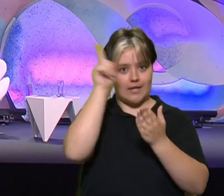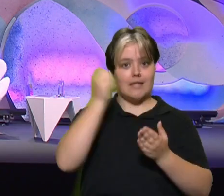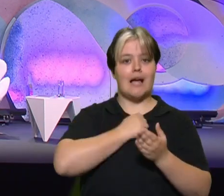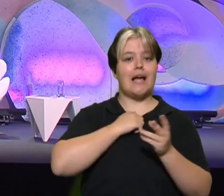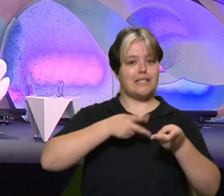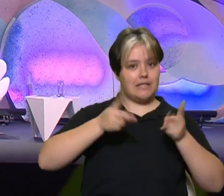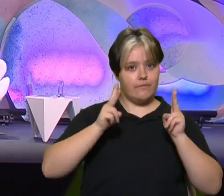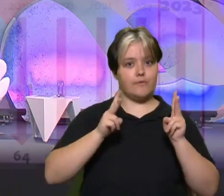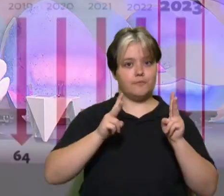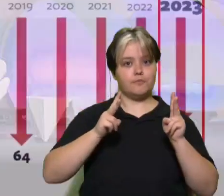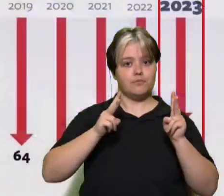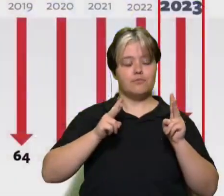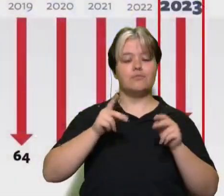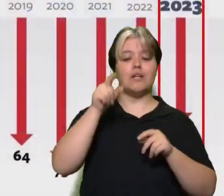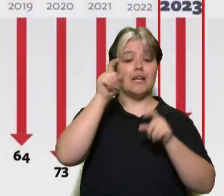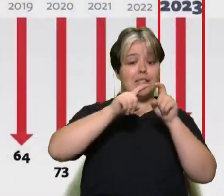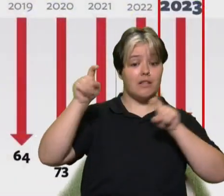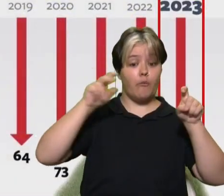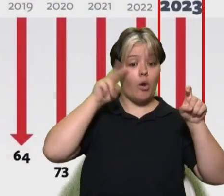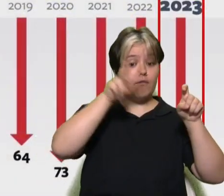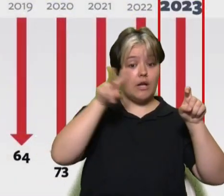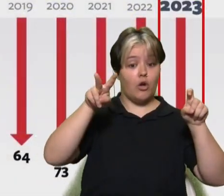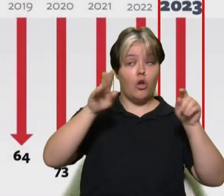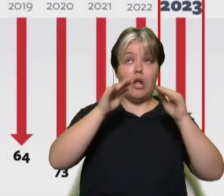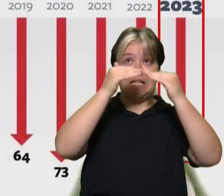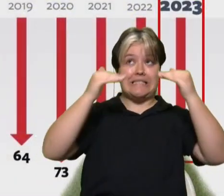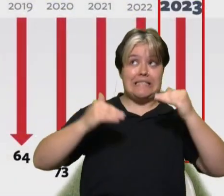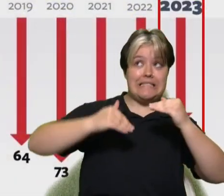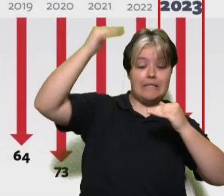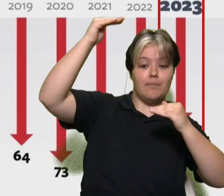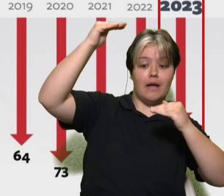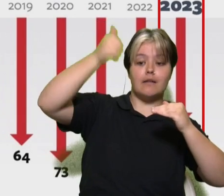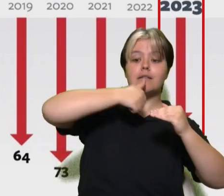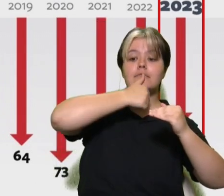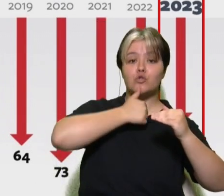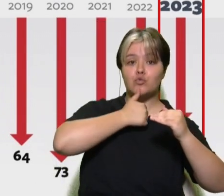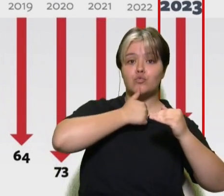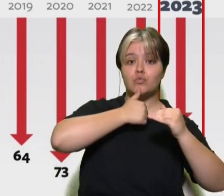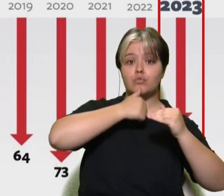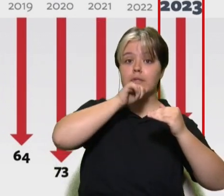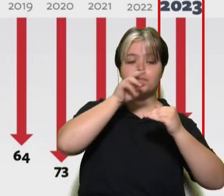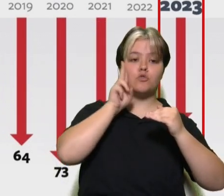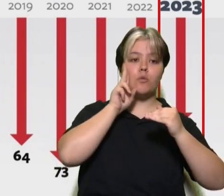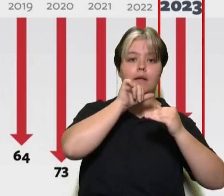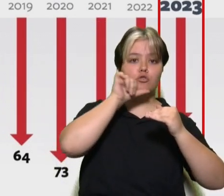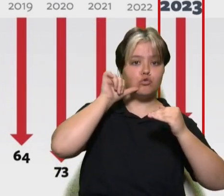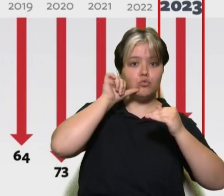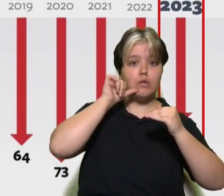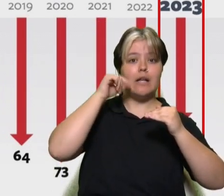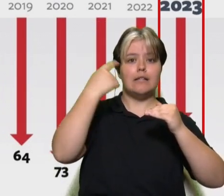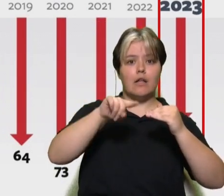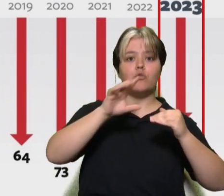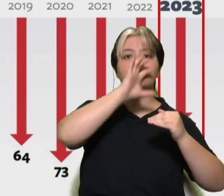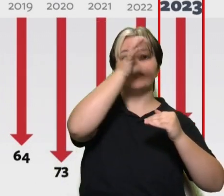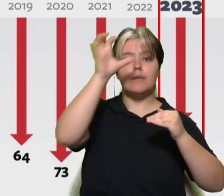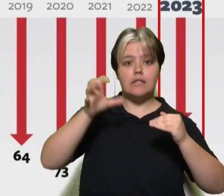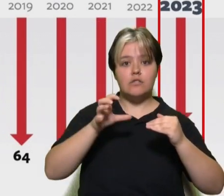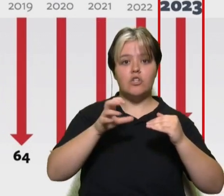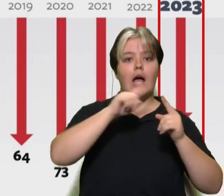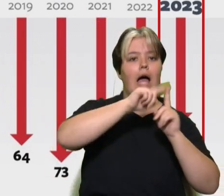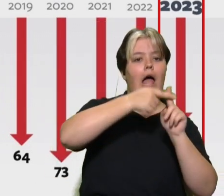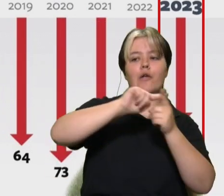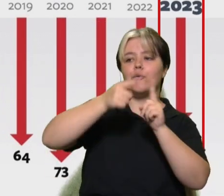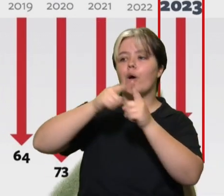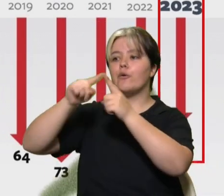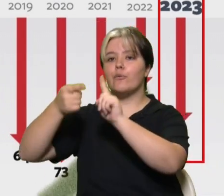House study. And on top in blue, we have the countries year after